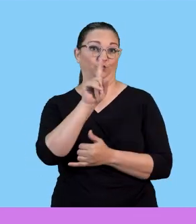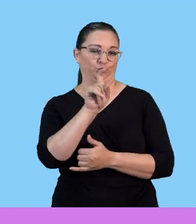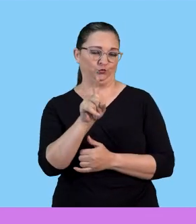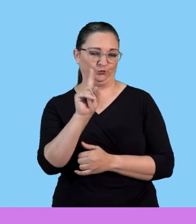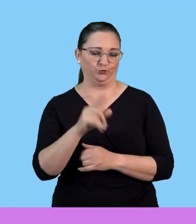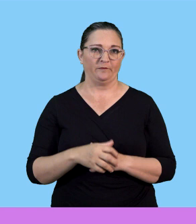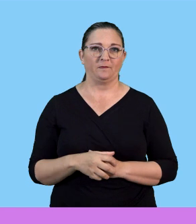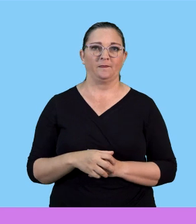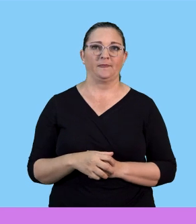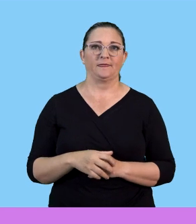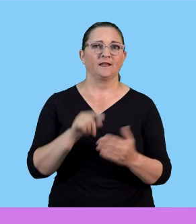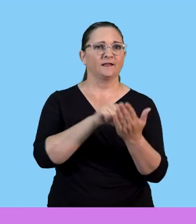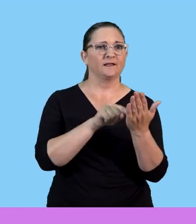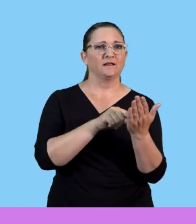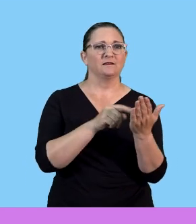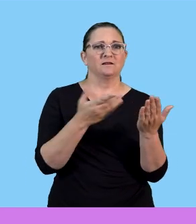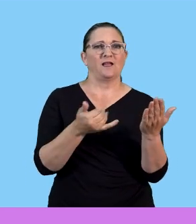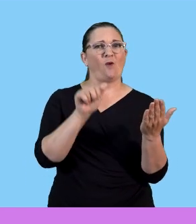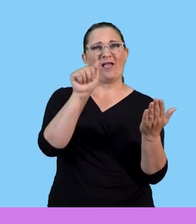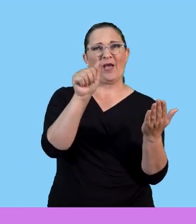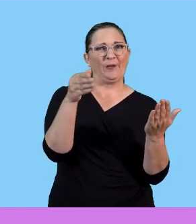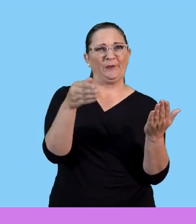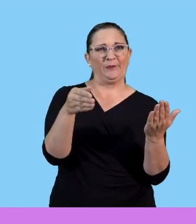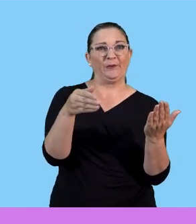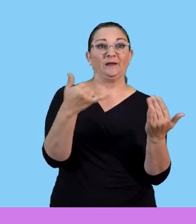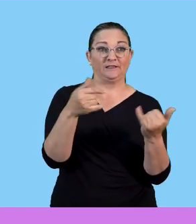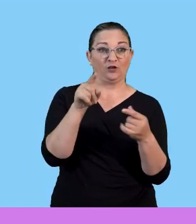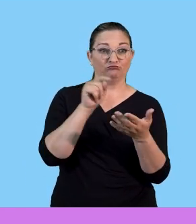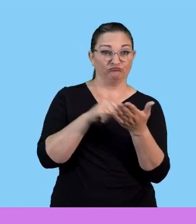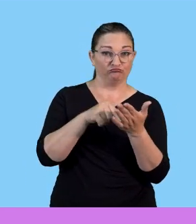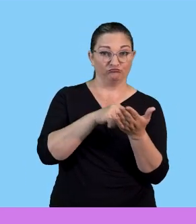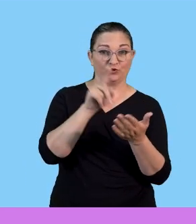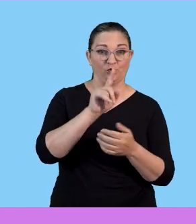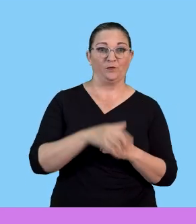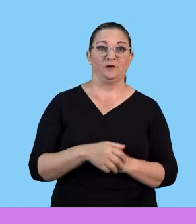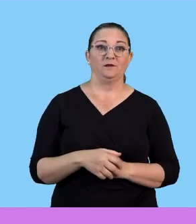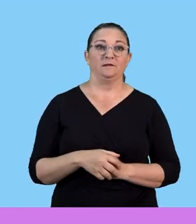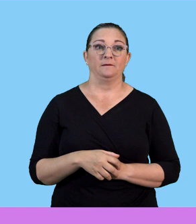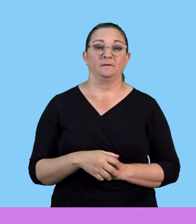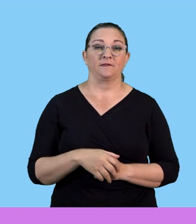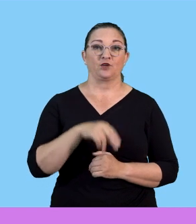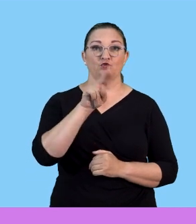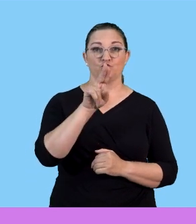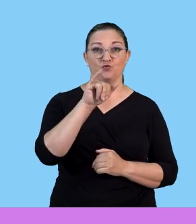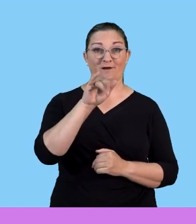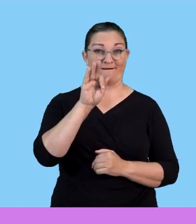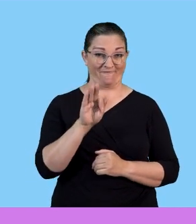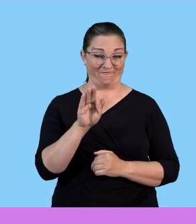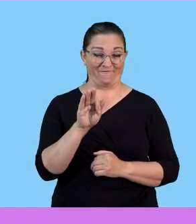look at the questions. Calculate the missing value A. Now A